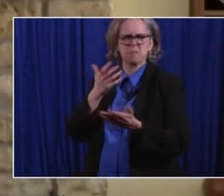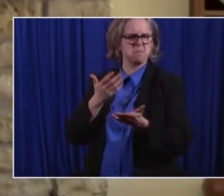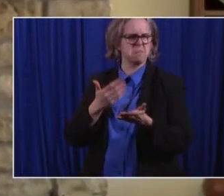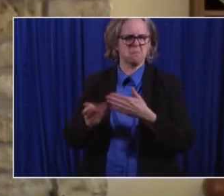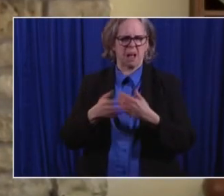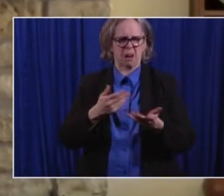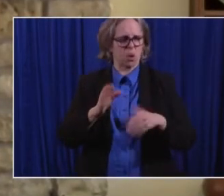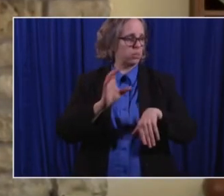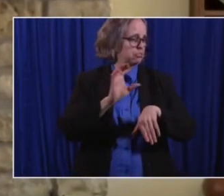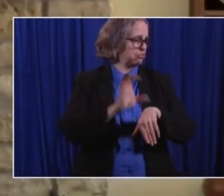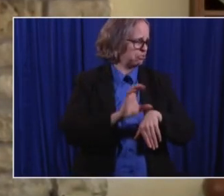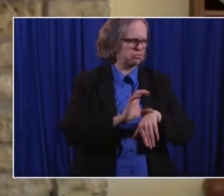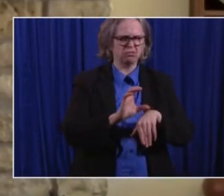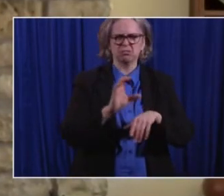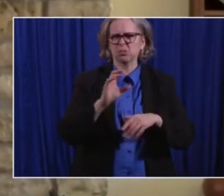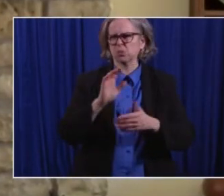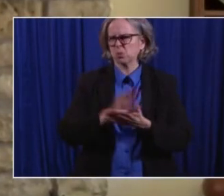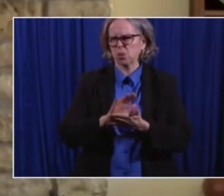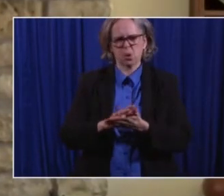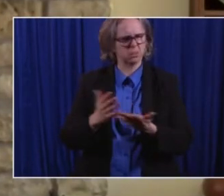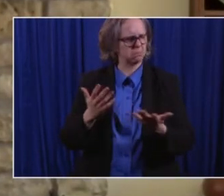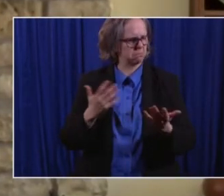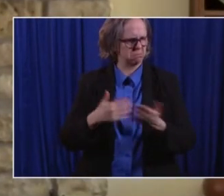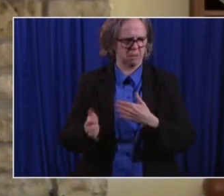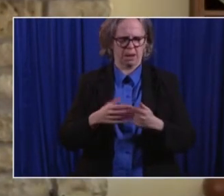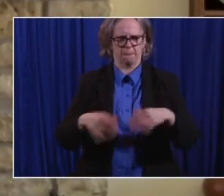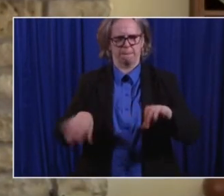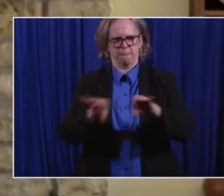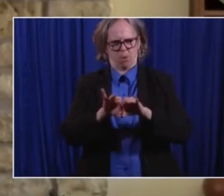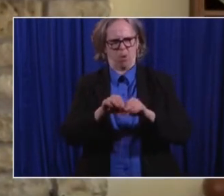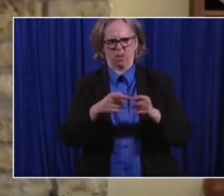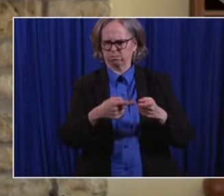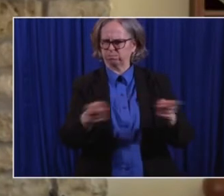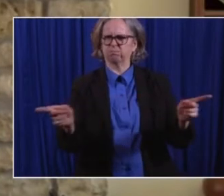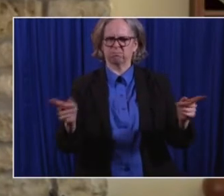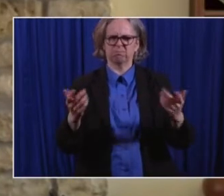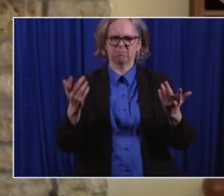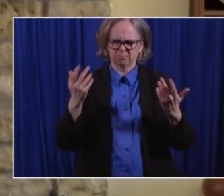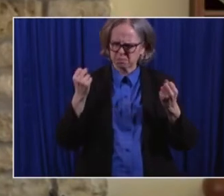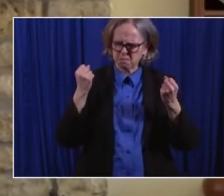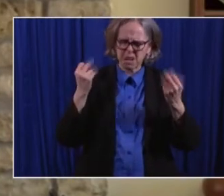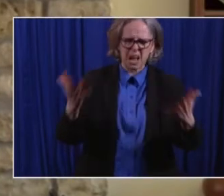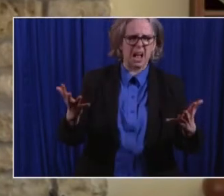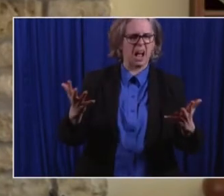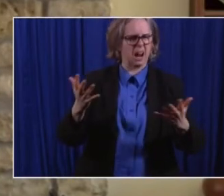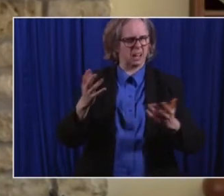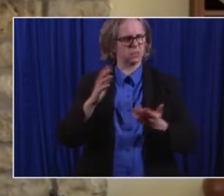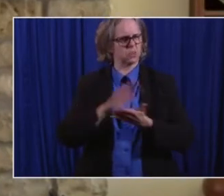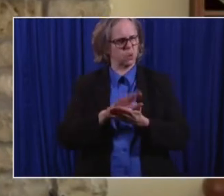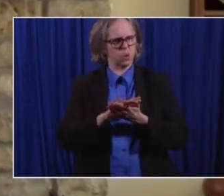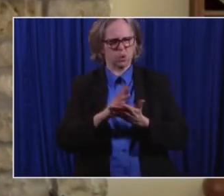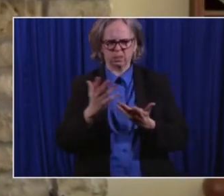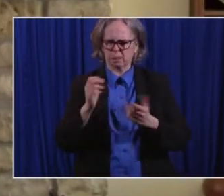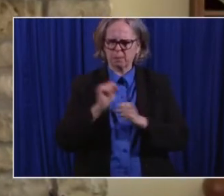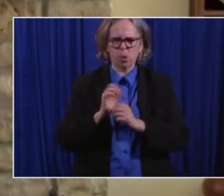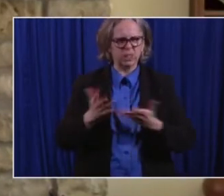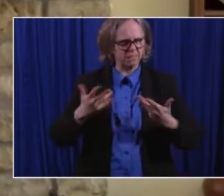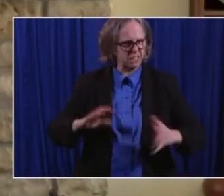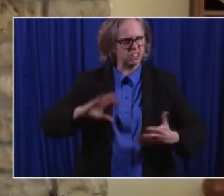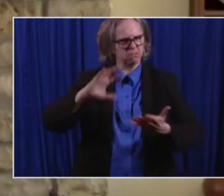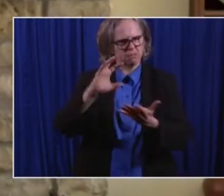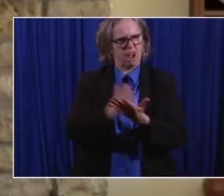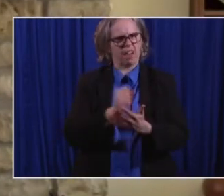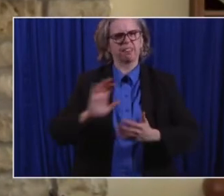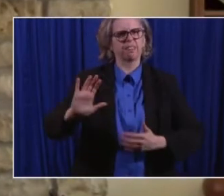And there's been certainly tremendous number of vaccinations that have taken place. This started in the first week of